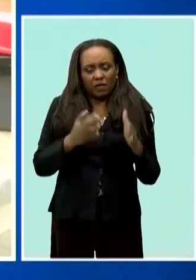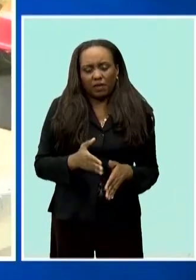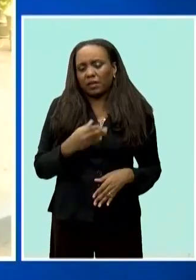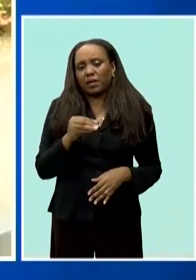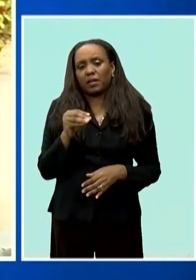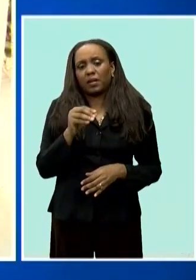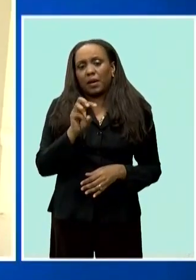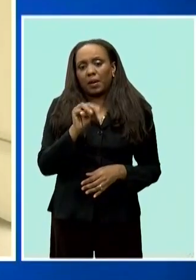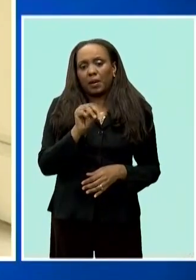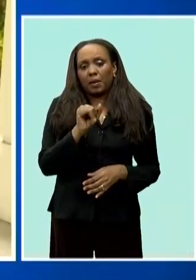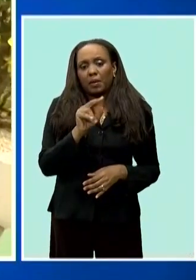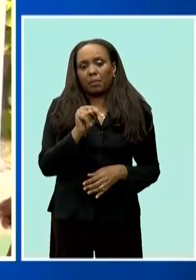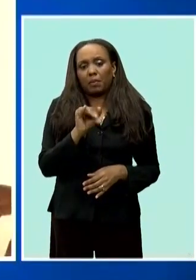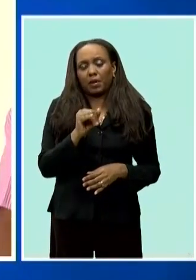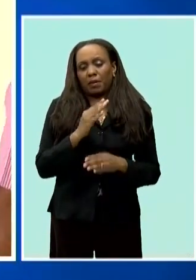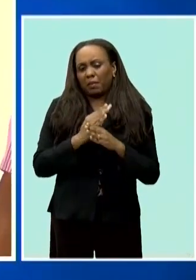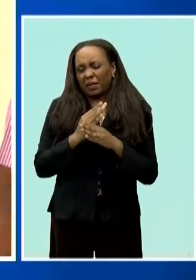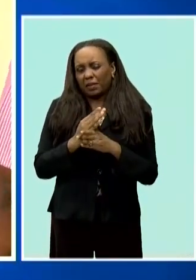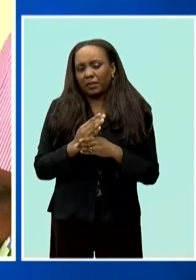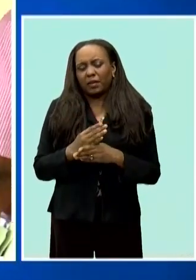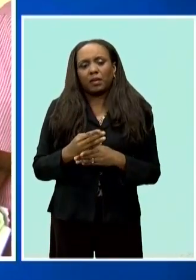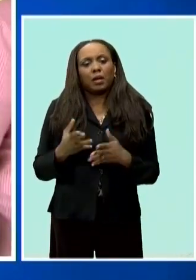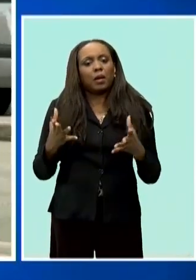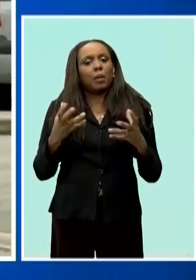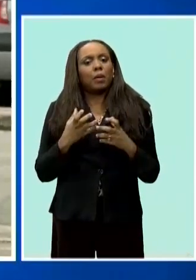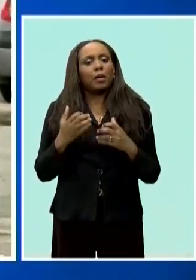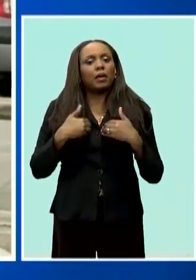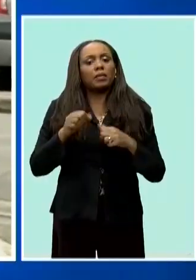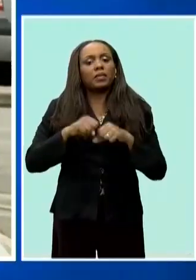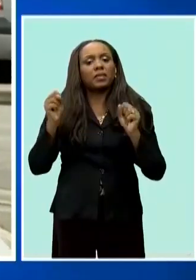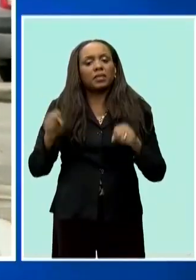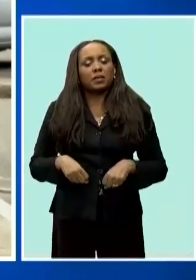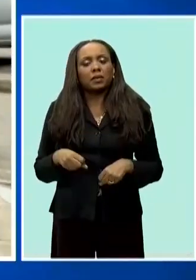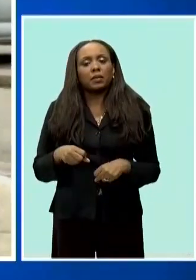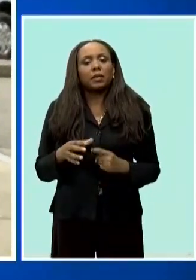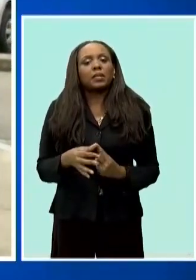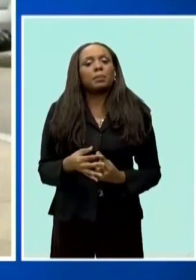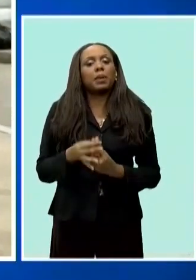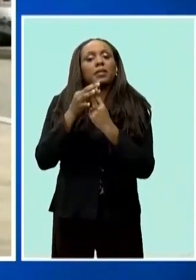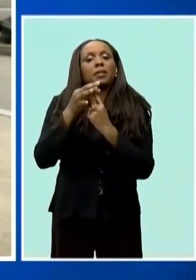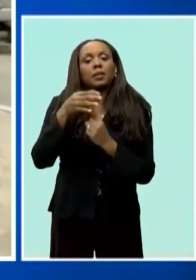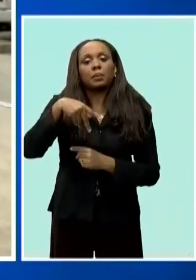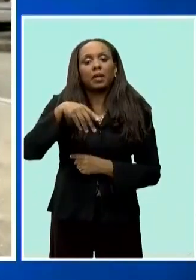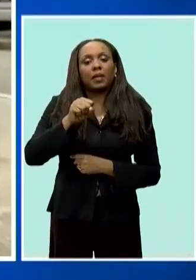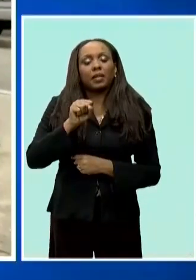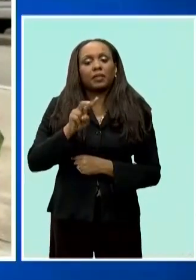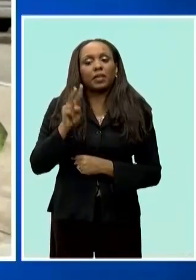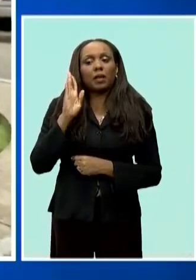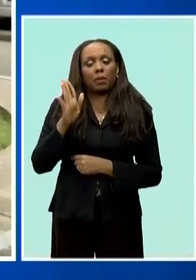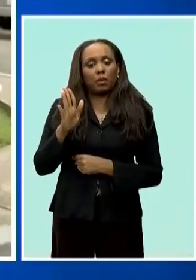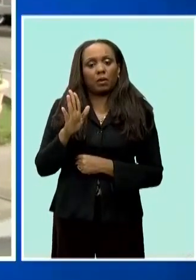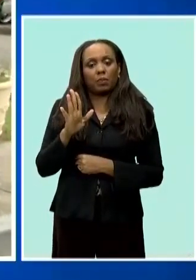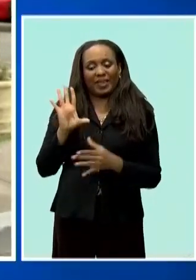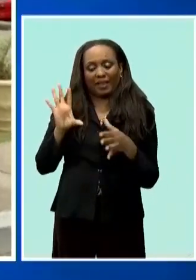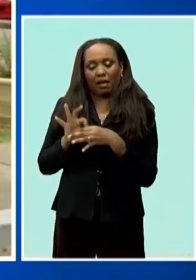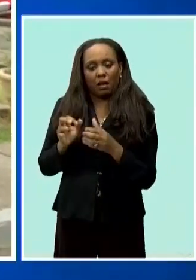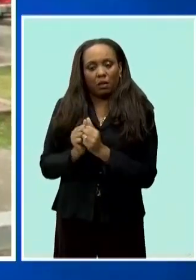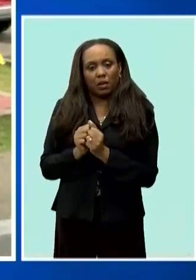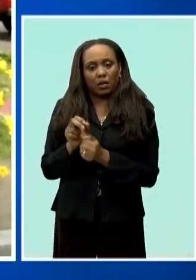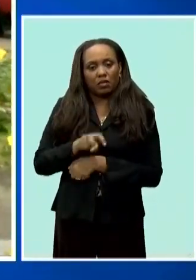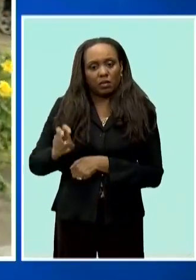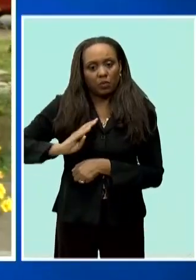3 minutes after 9 this evening. Back to you, Lisa. Thank you so much, Ryan. Well, officials from the Ministry of Transport, Transport